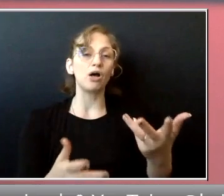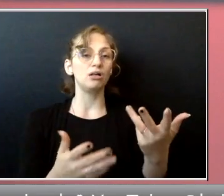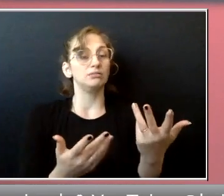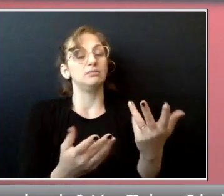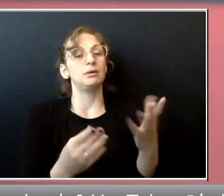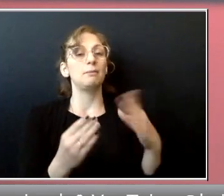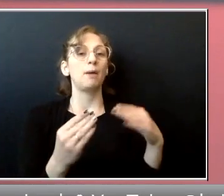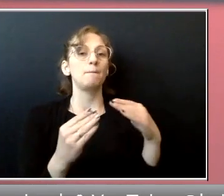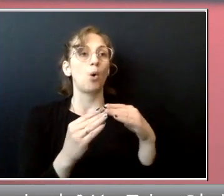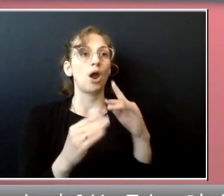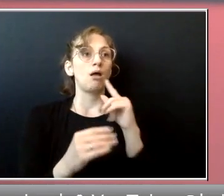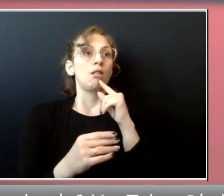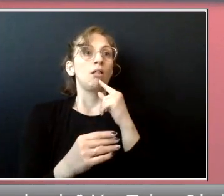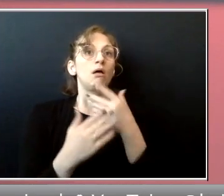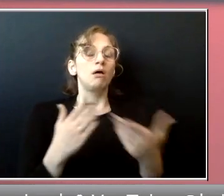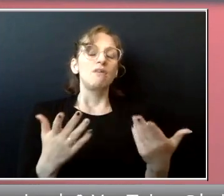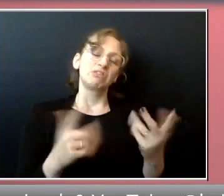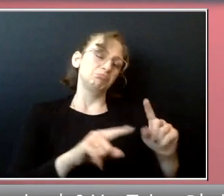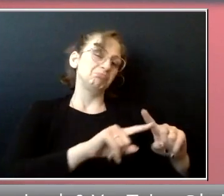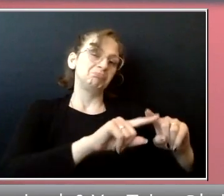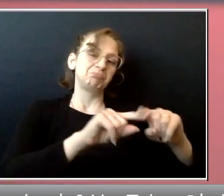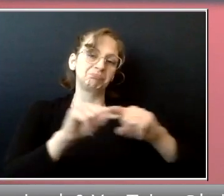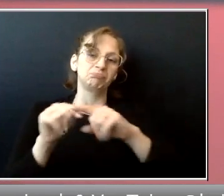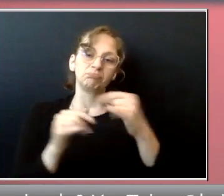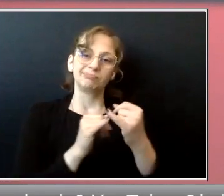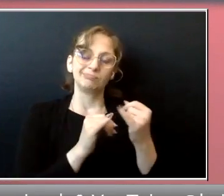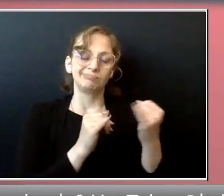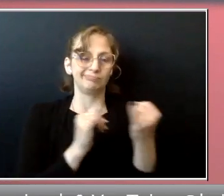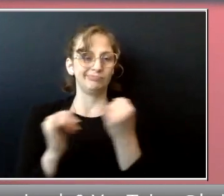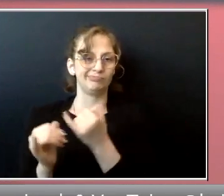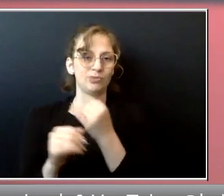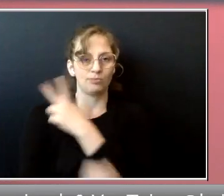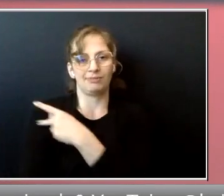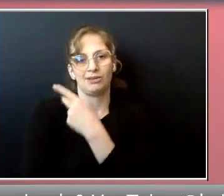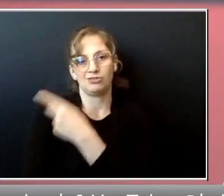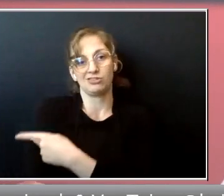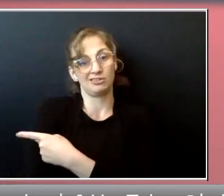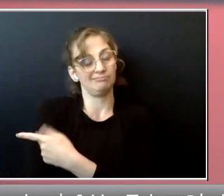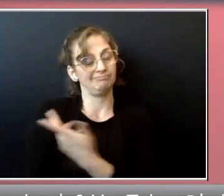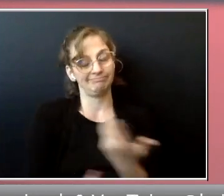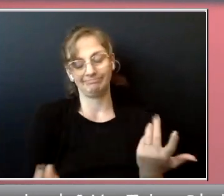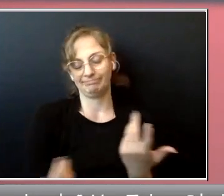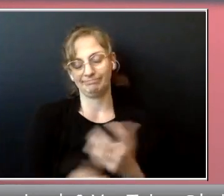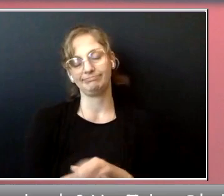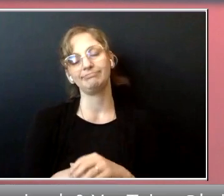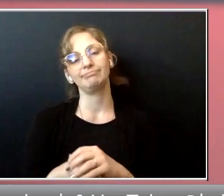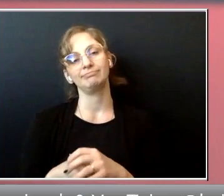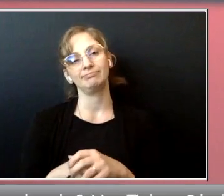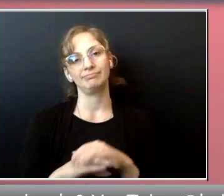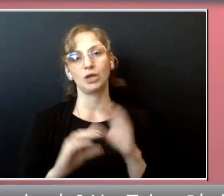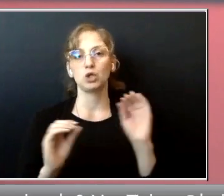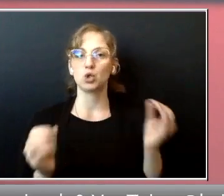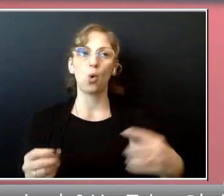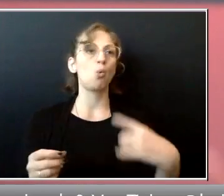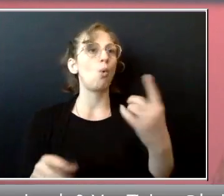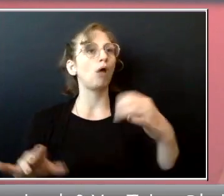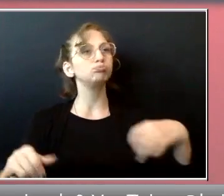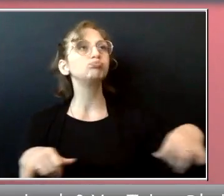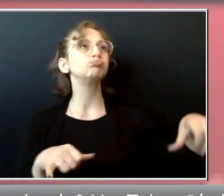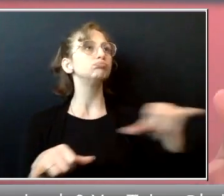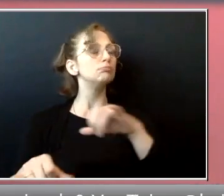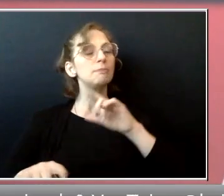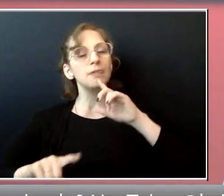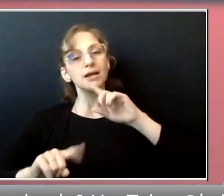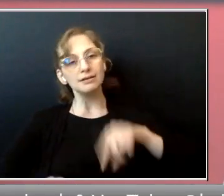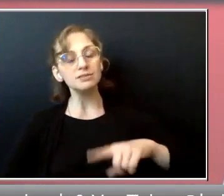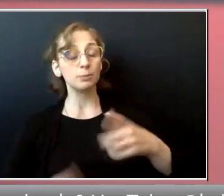patient-by-patient basis, and you just kind of have to take it that way, because you really want those stents to stay open. Because if we keep having to go in